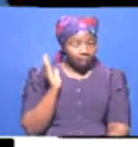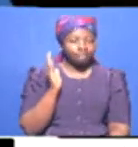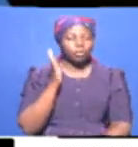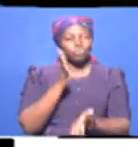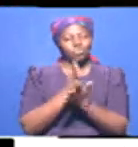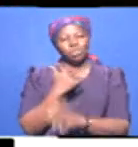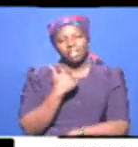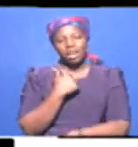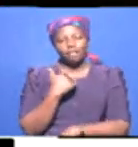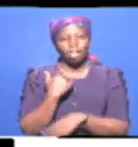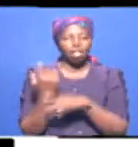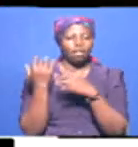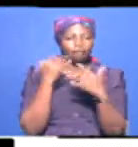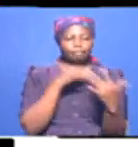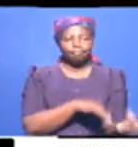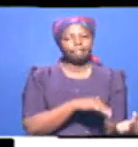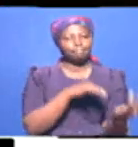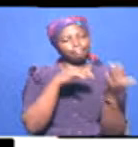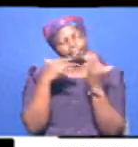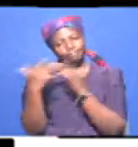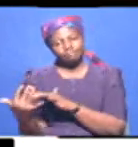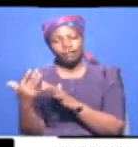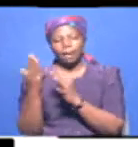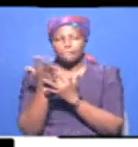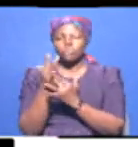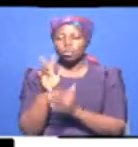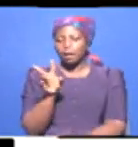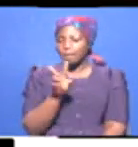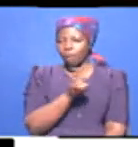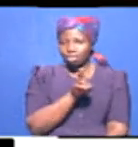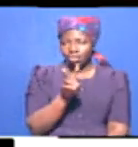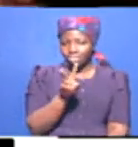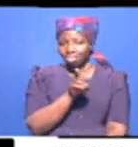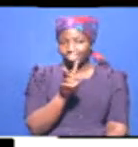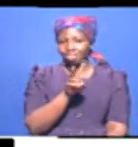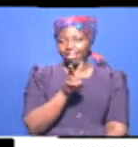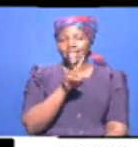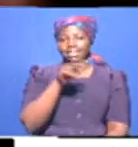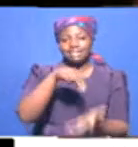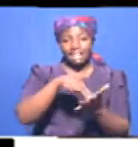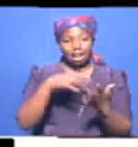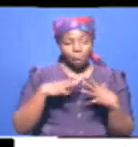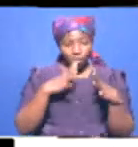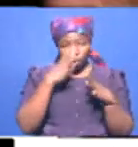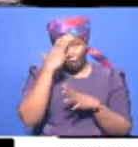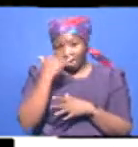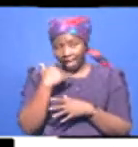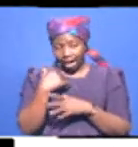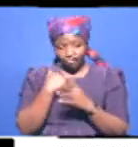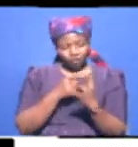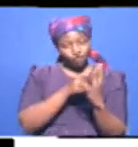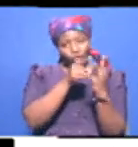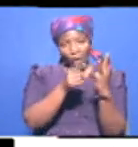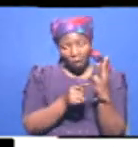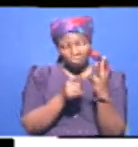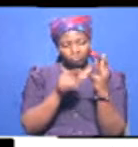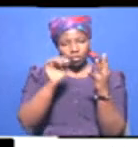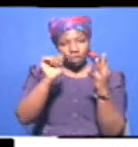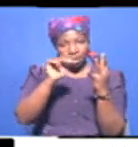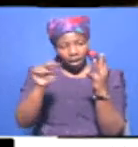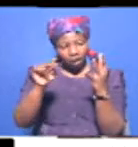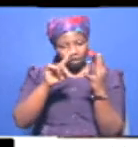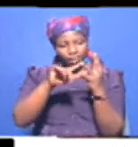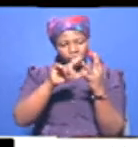back and forth between the two candidates, because initially there appeared to have been four candidates: Anne Waiguru, Ndindi Nyoro of